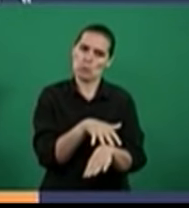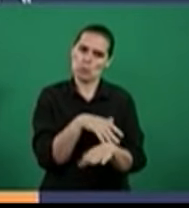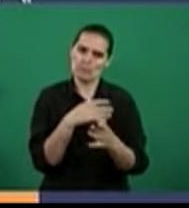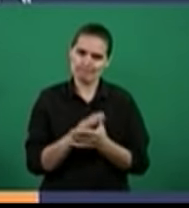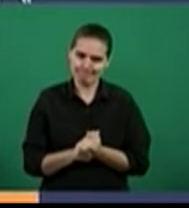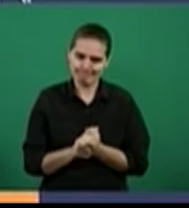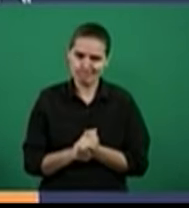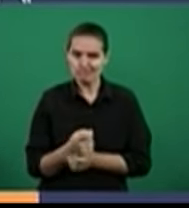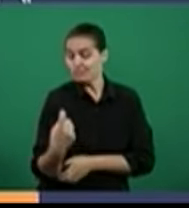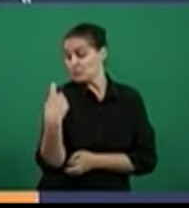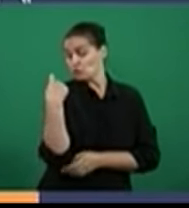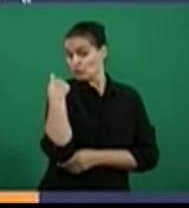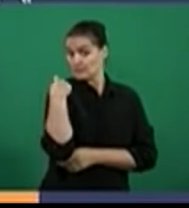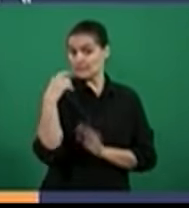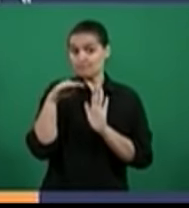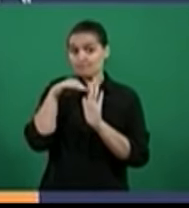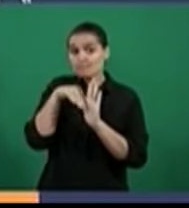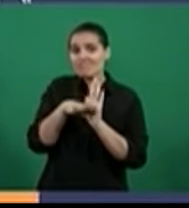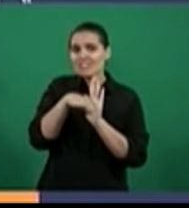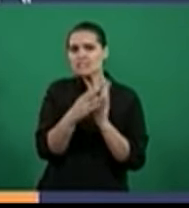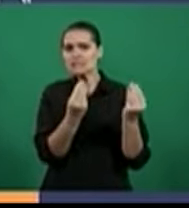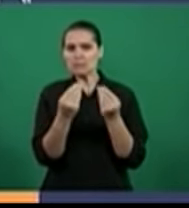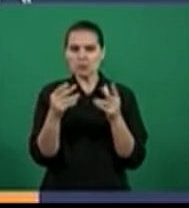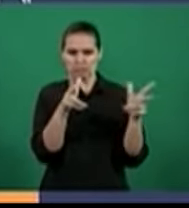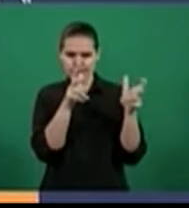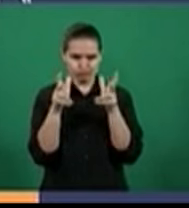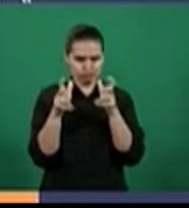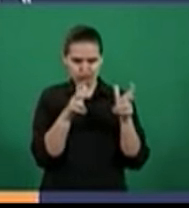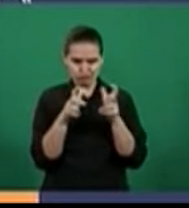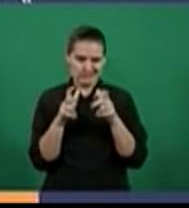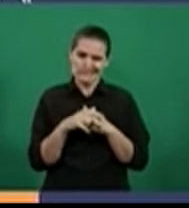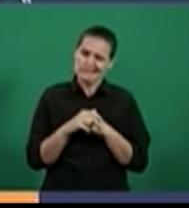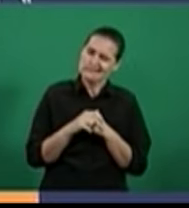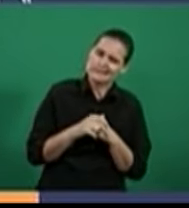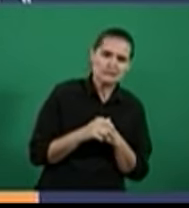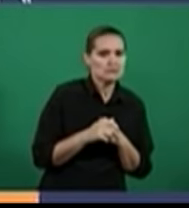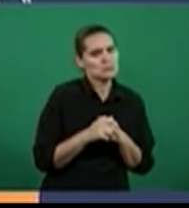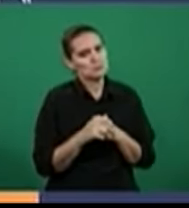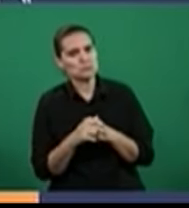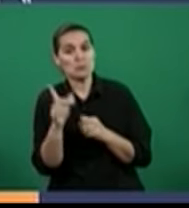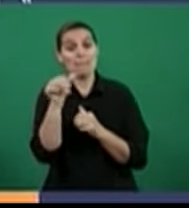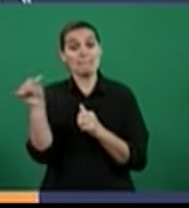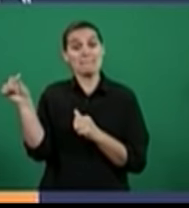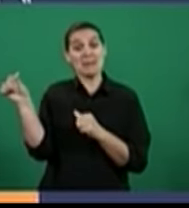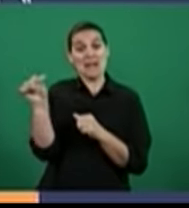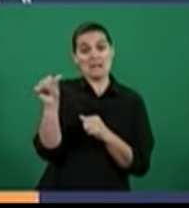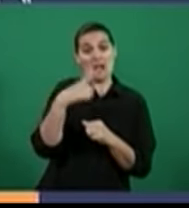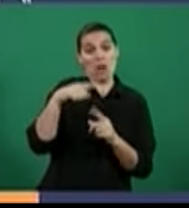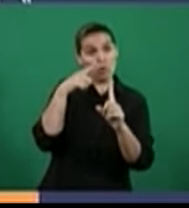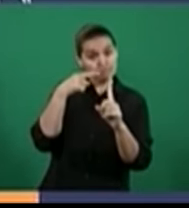The most recent inflation numbers showed yet another delay on the way back to